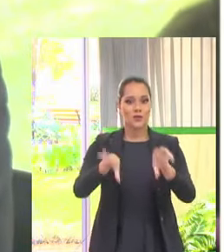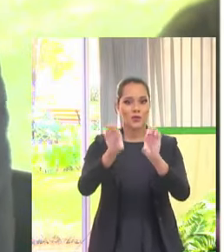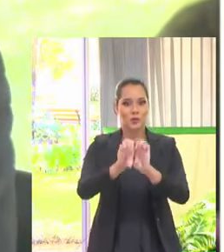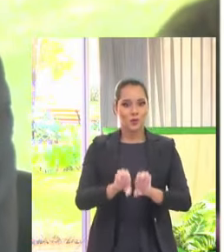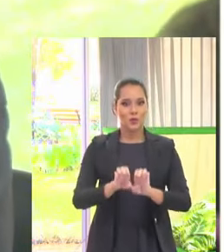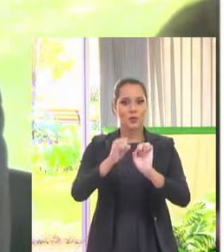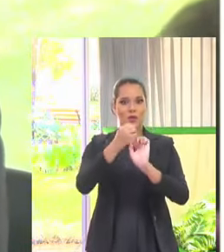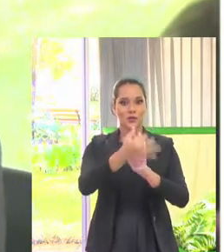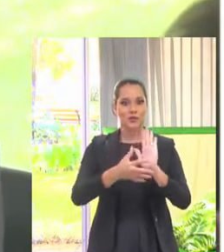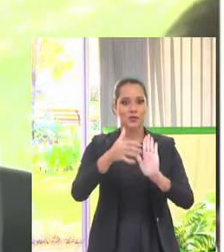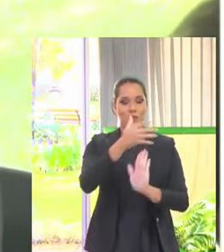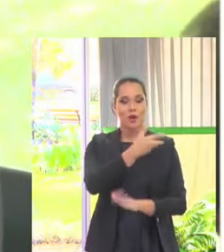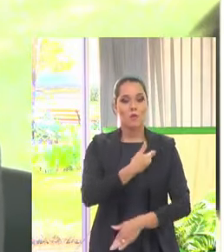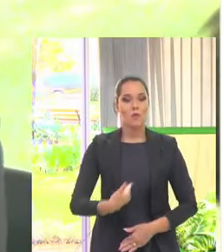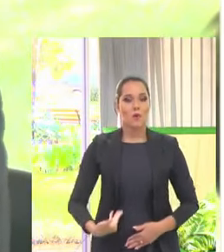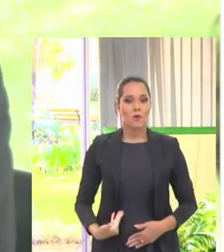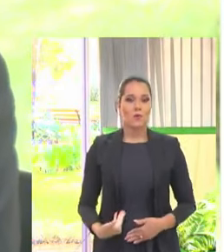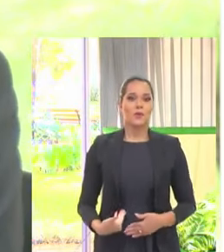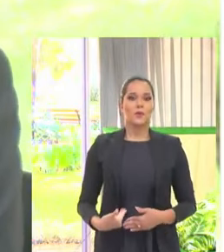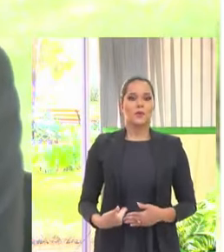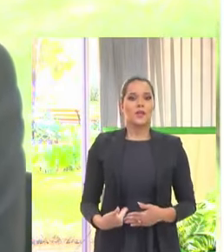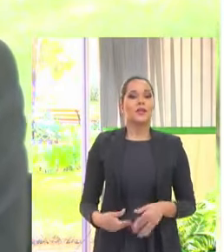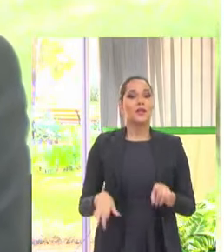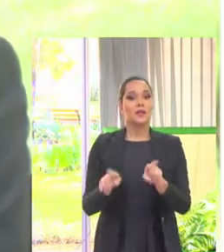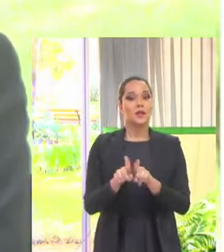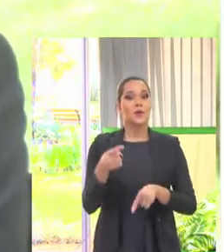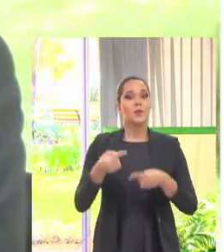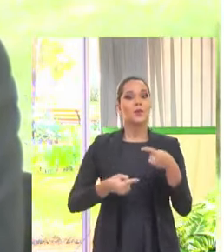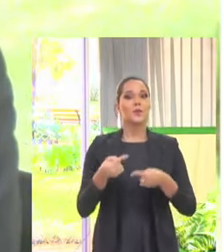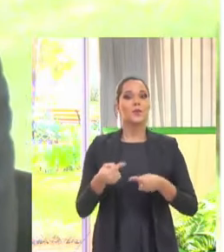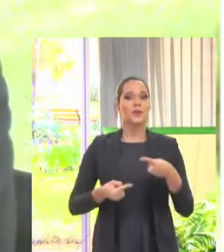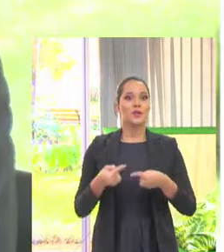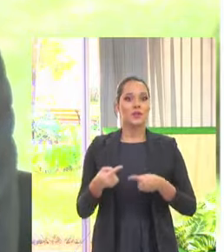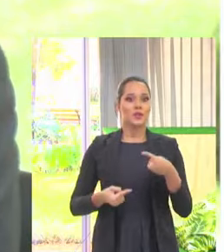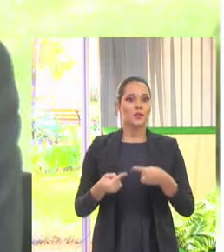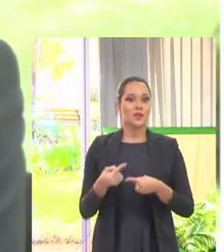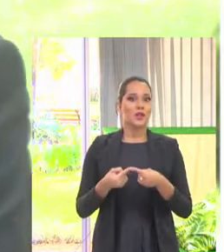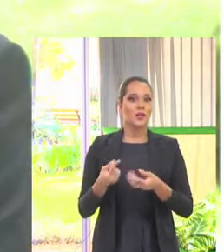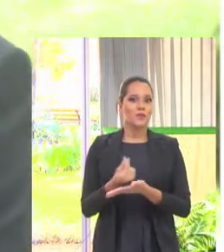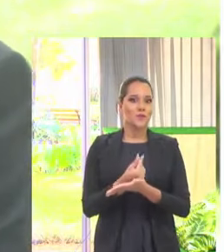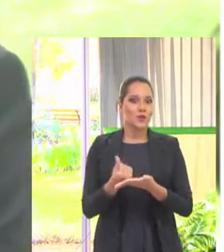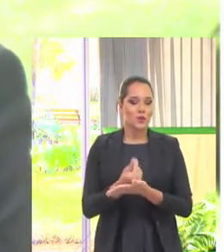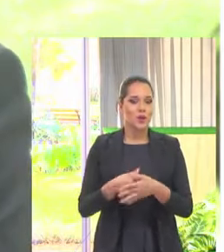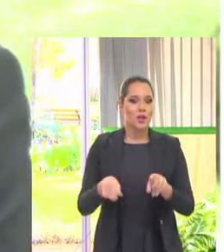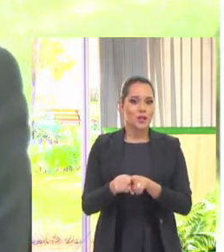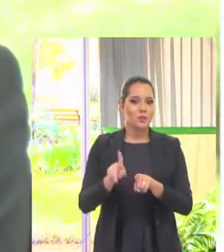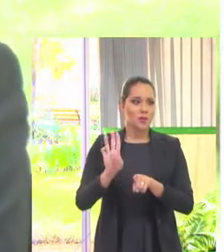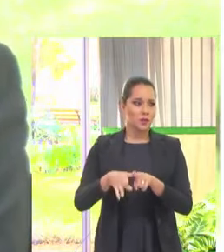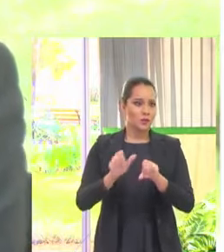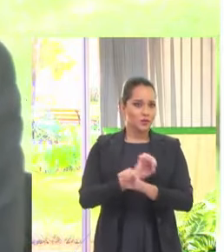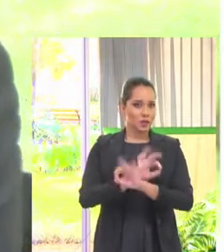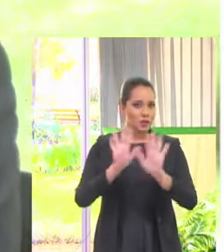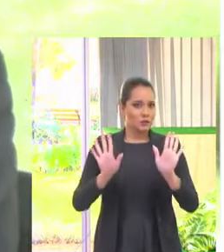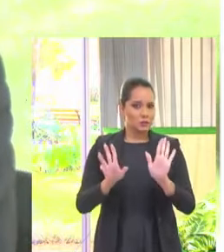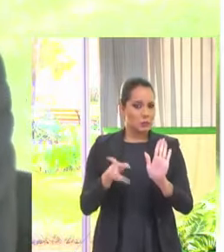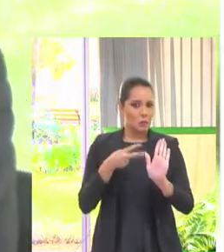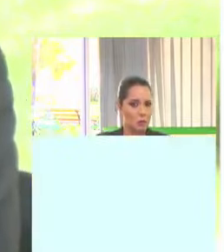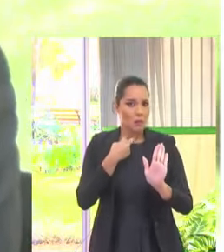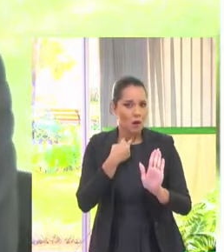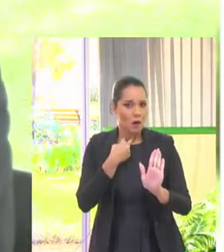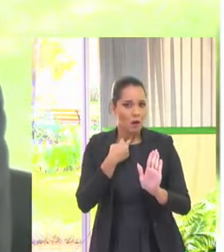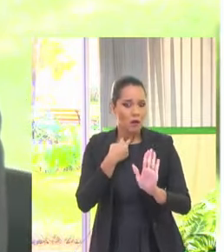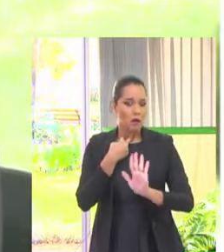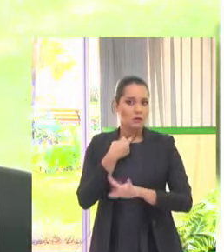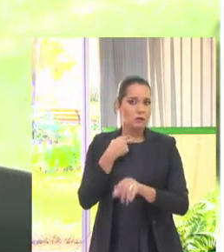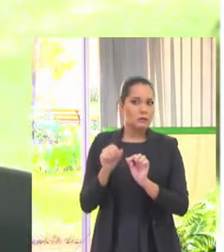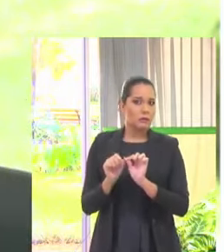defense manufacturing policy has also been clarified. So all of there are these attempts. This cannot be done across the board, but these are certain